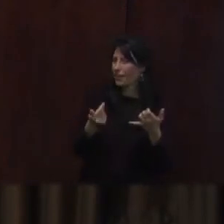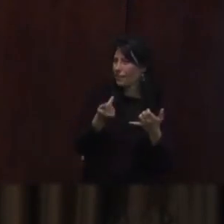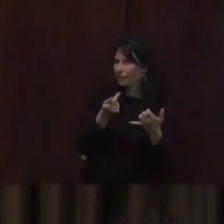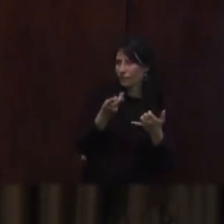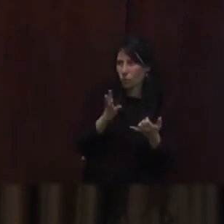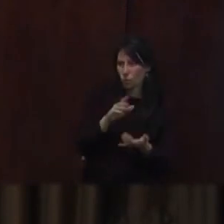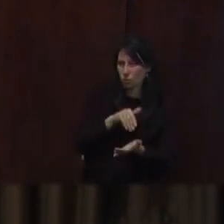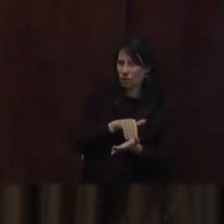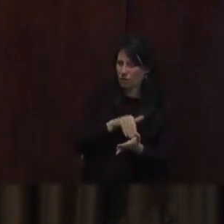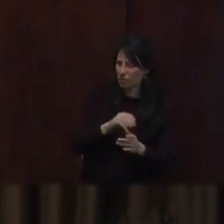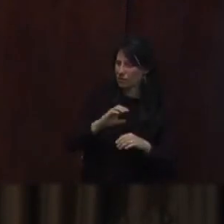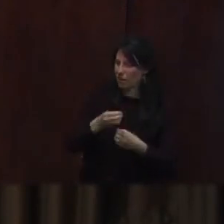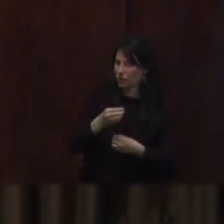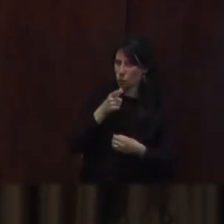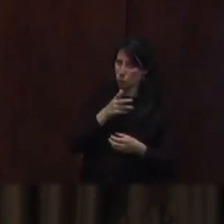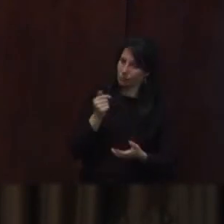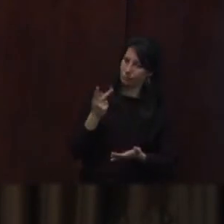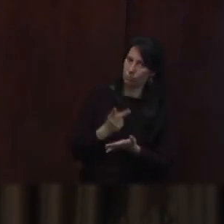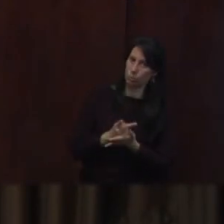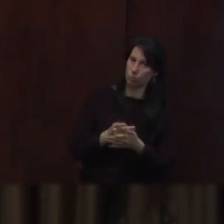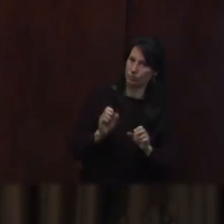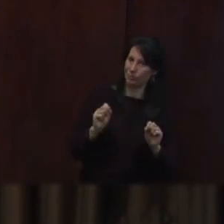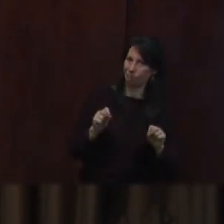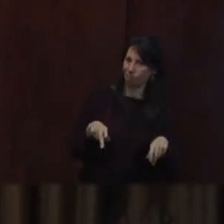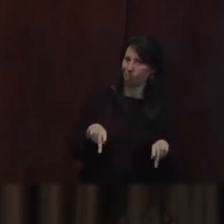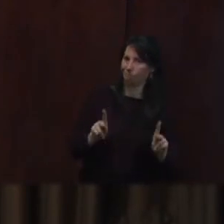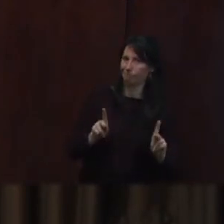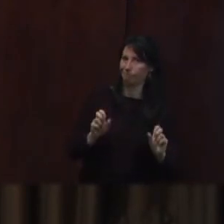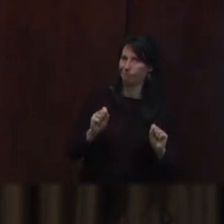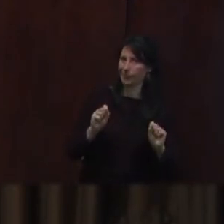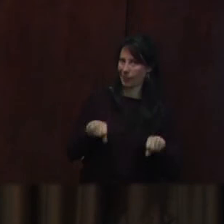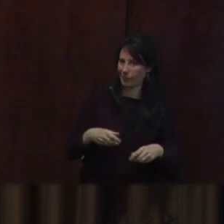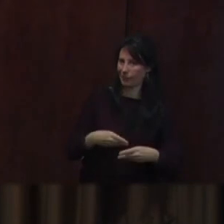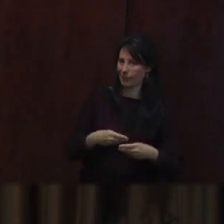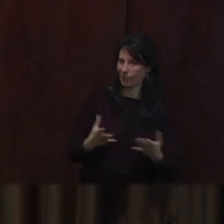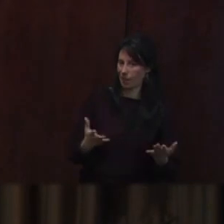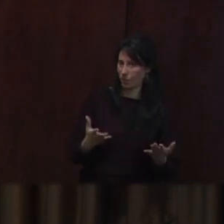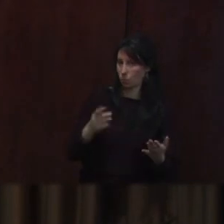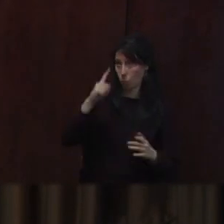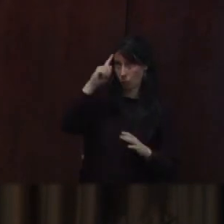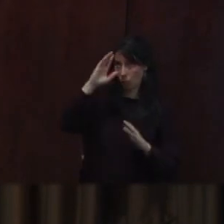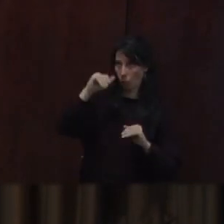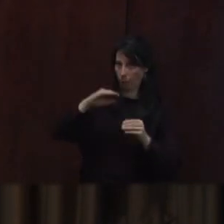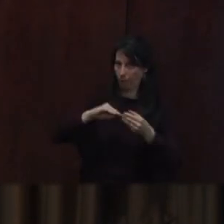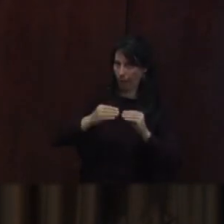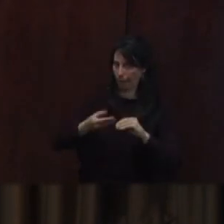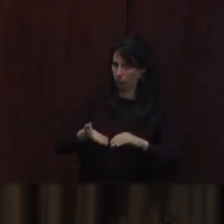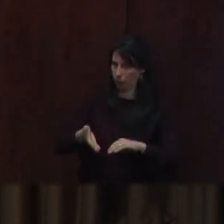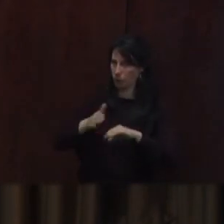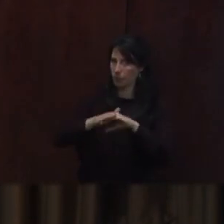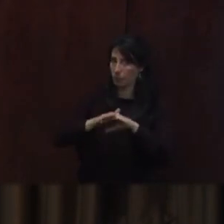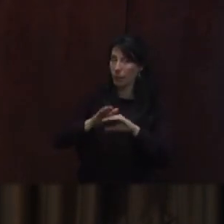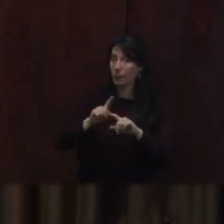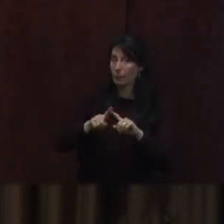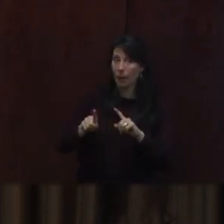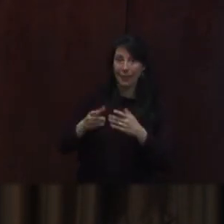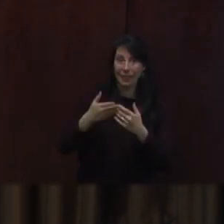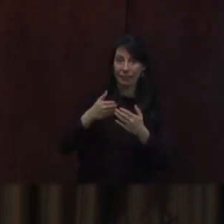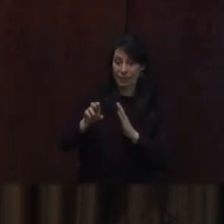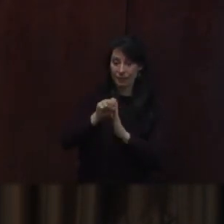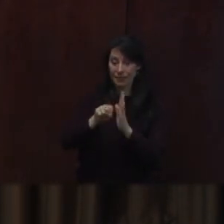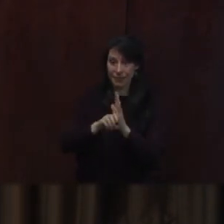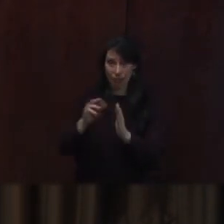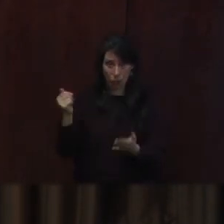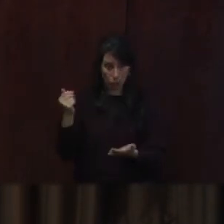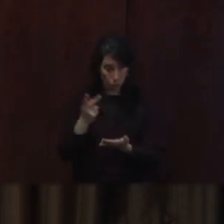Buncombe County. We're hoping very quickly more of those providers are approved by the state. What we don't know yet is even once they're approved, will the state be giving